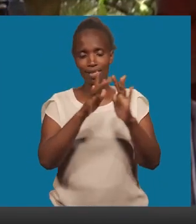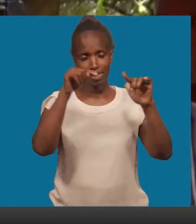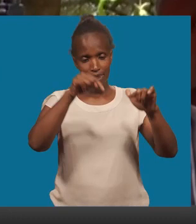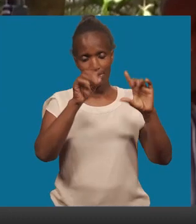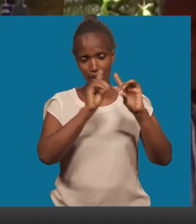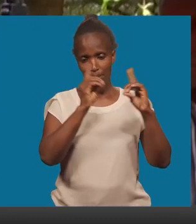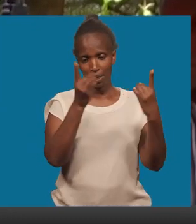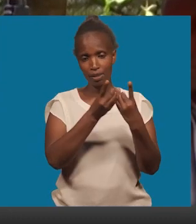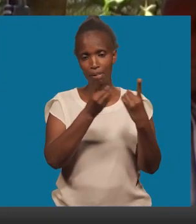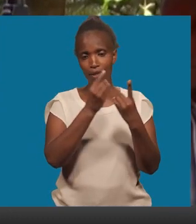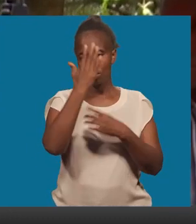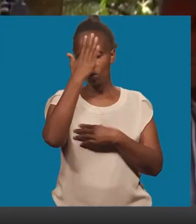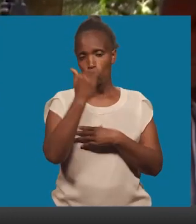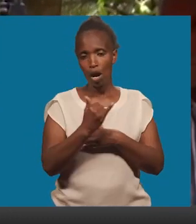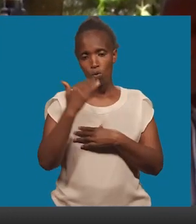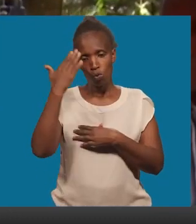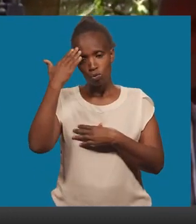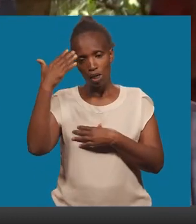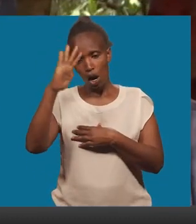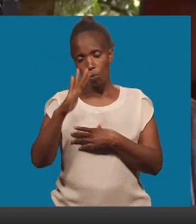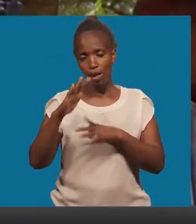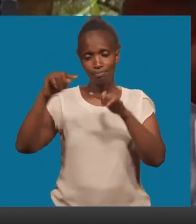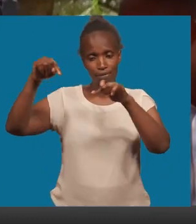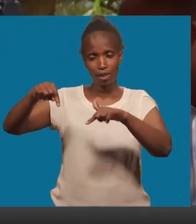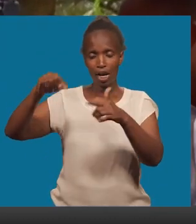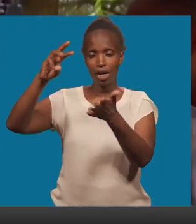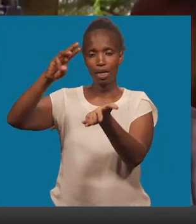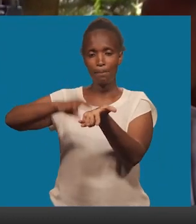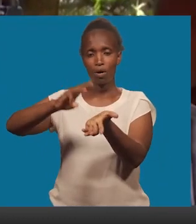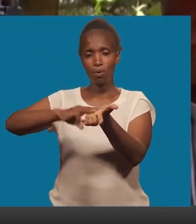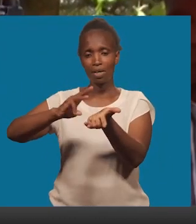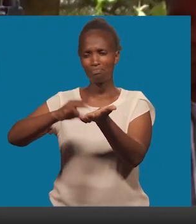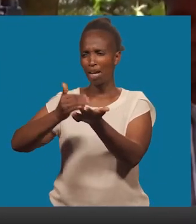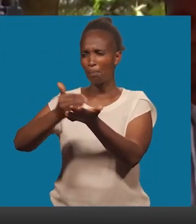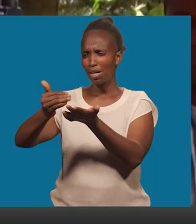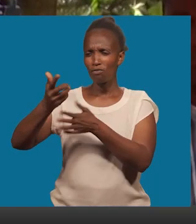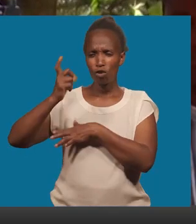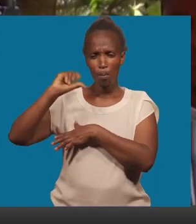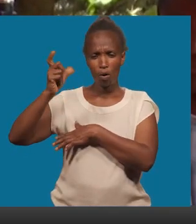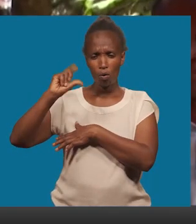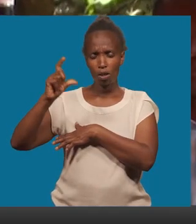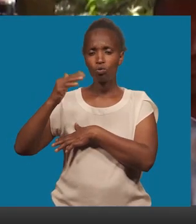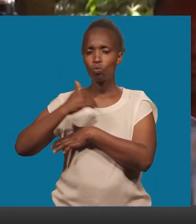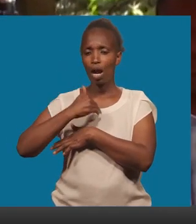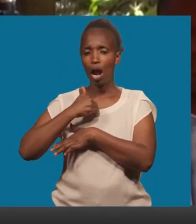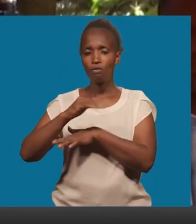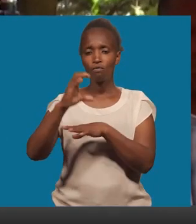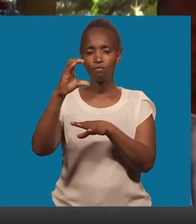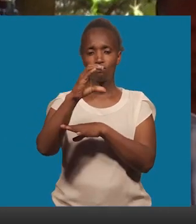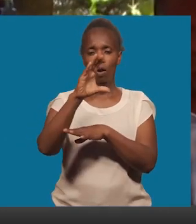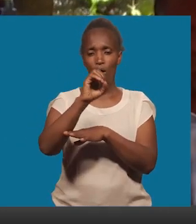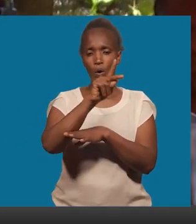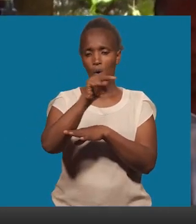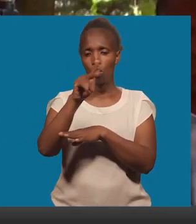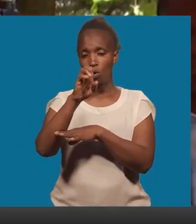sector. Because we know here in Migori, apart from gold, there is also copper. And